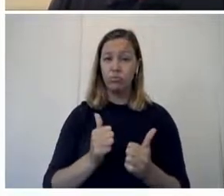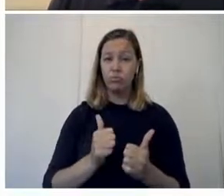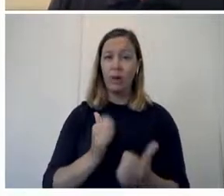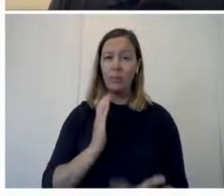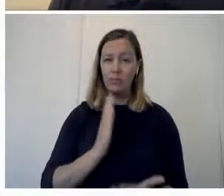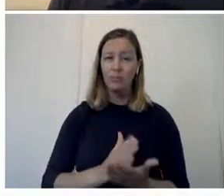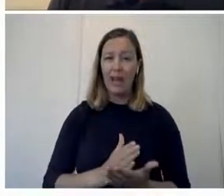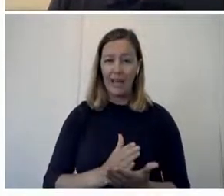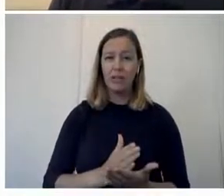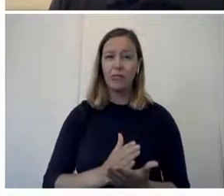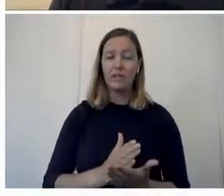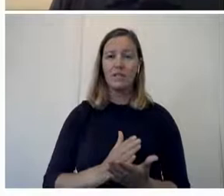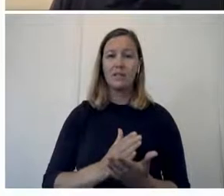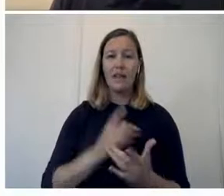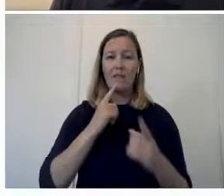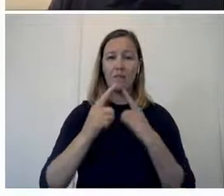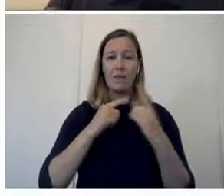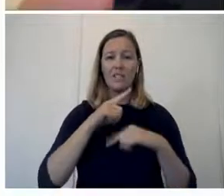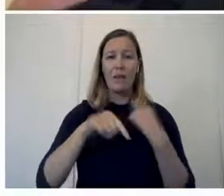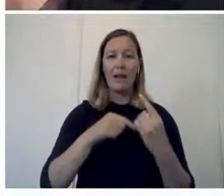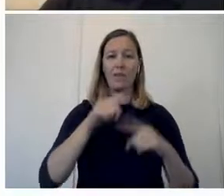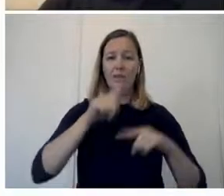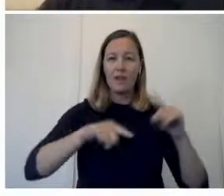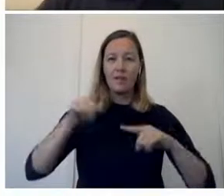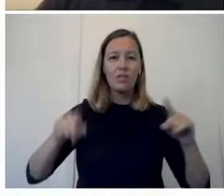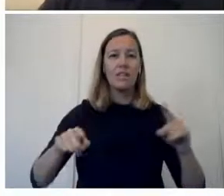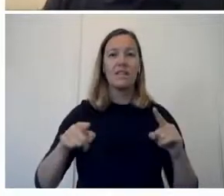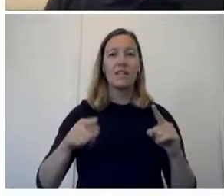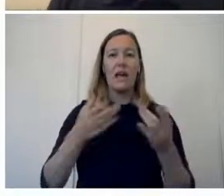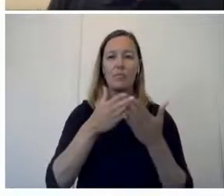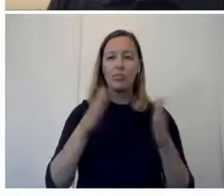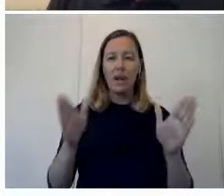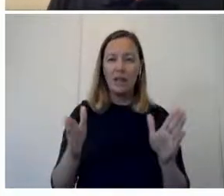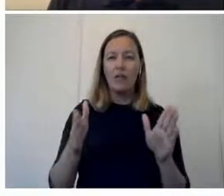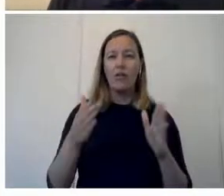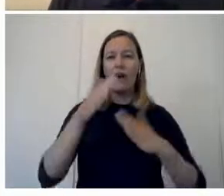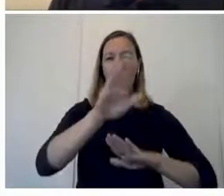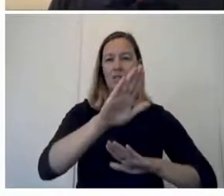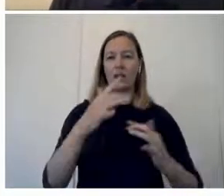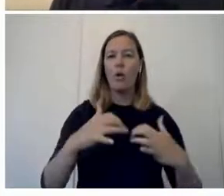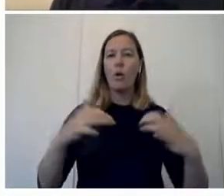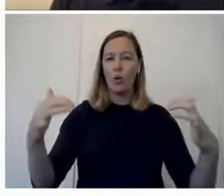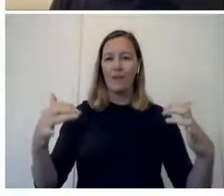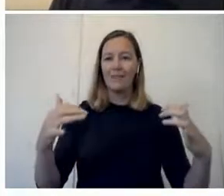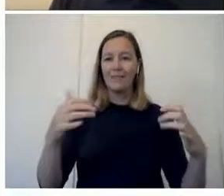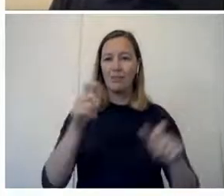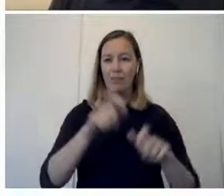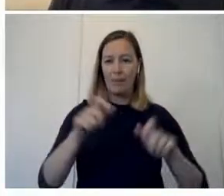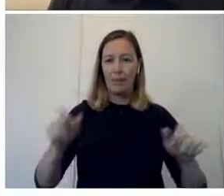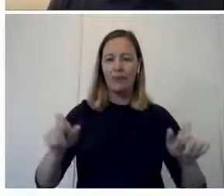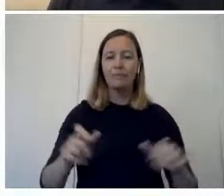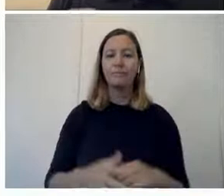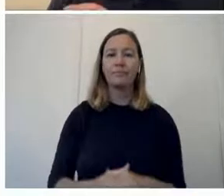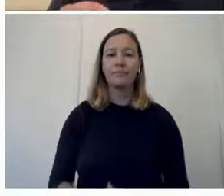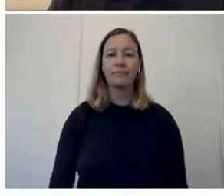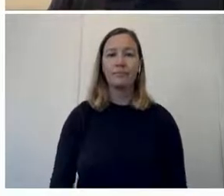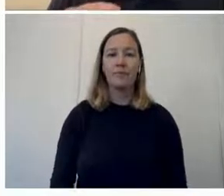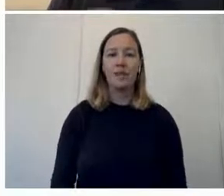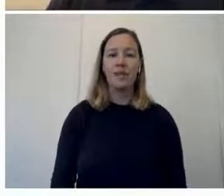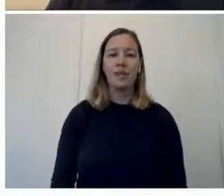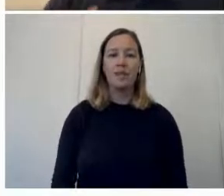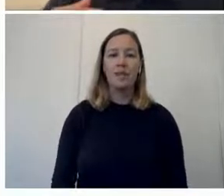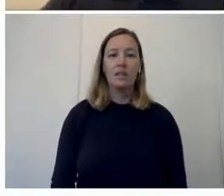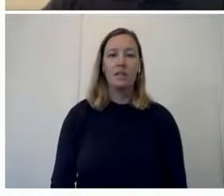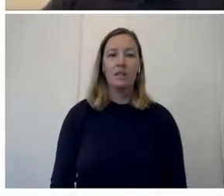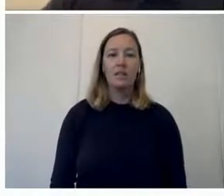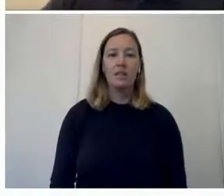the diversity and breadth of the Aotearoa audience that's ever been done. And so the